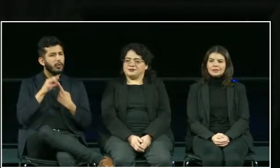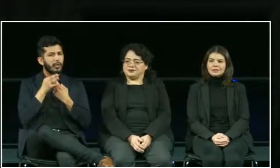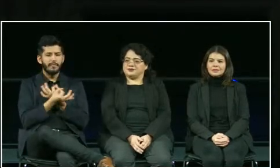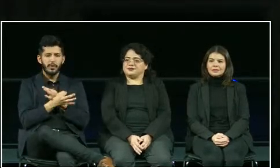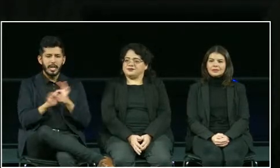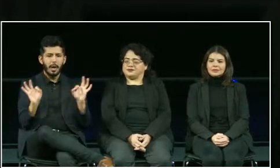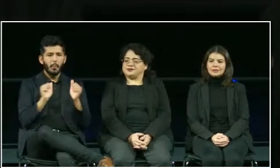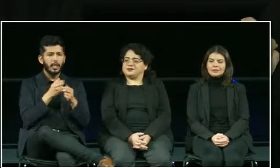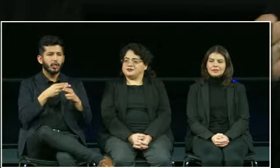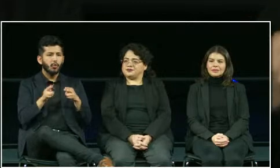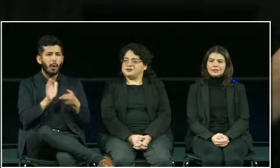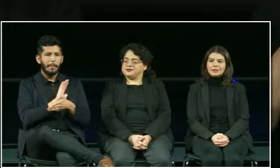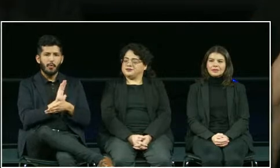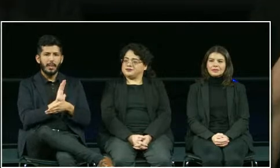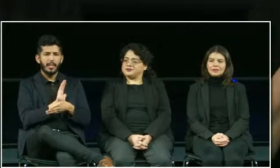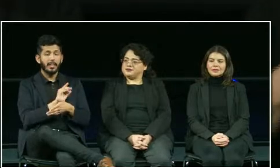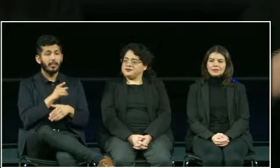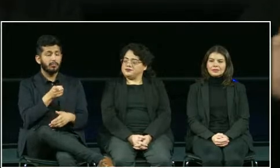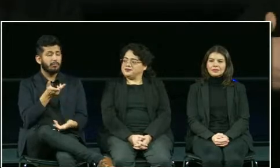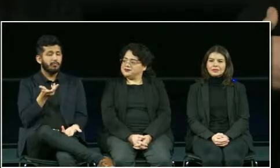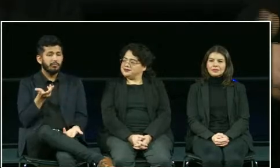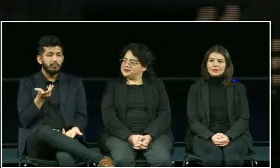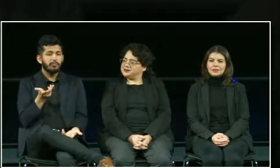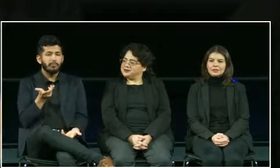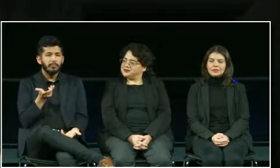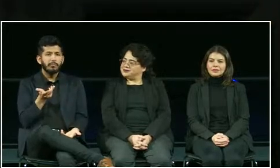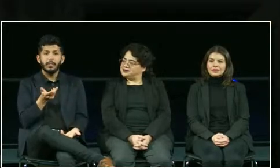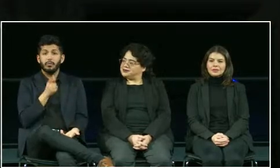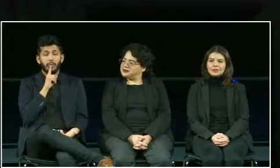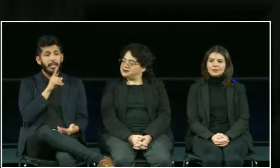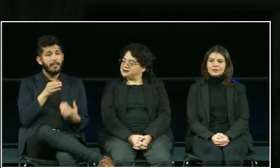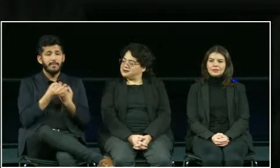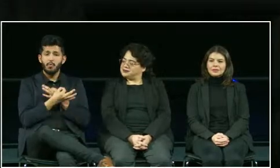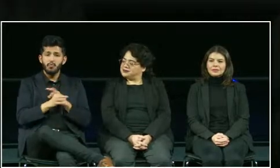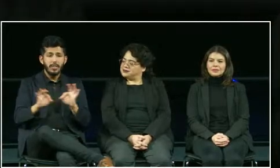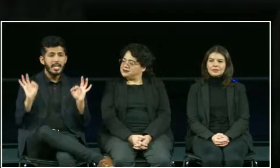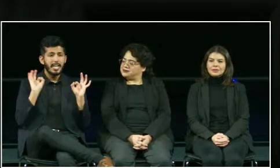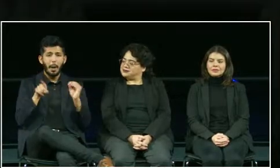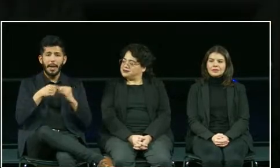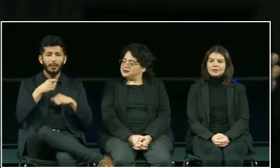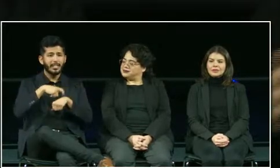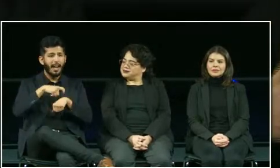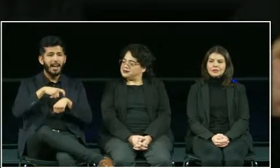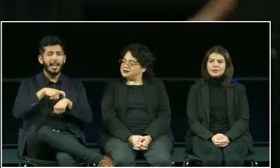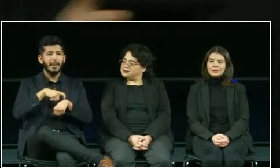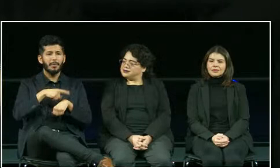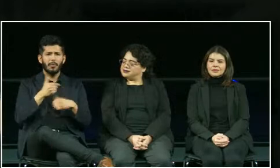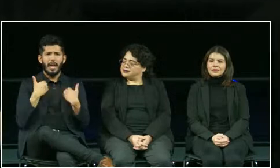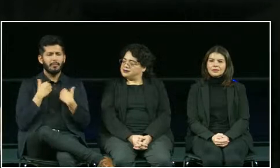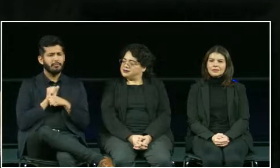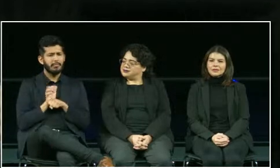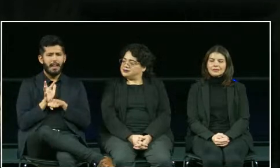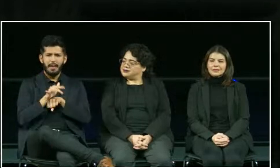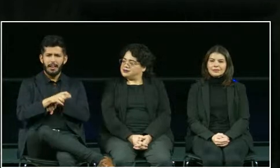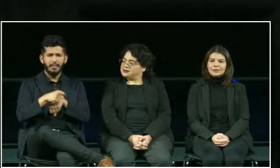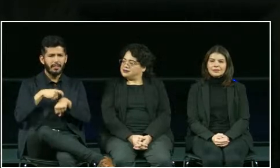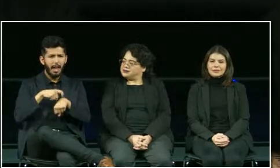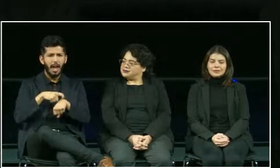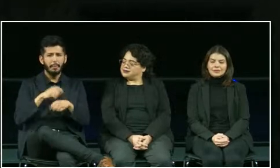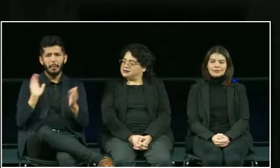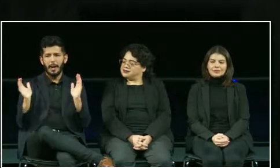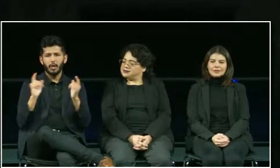movie, that you are really free about timing somehow more than with a long